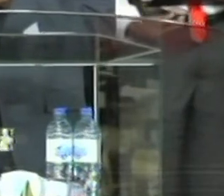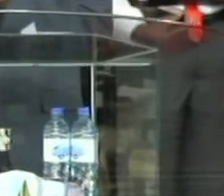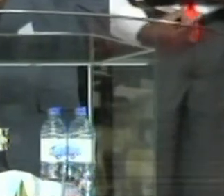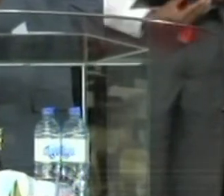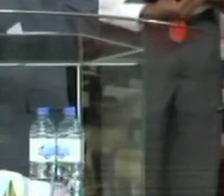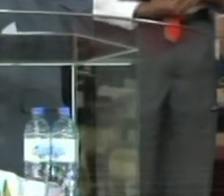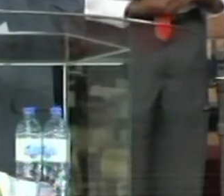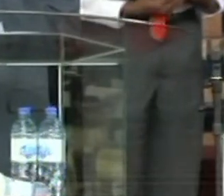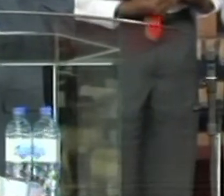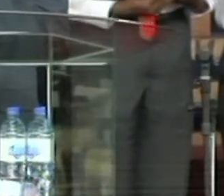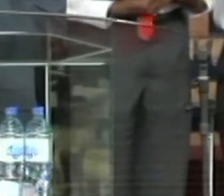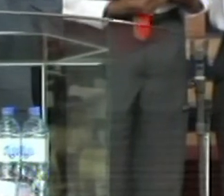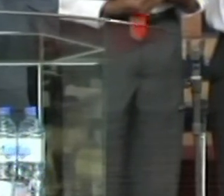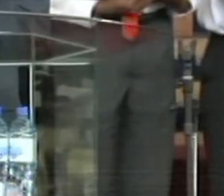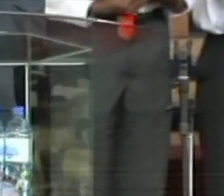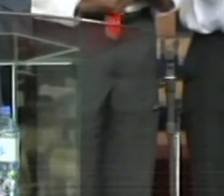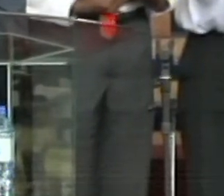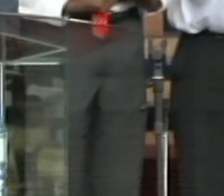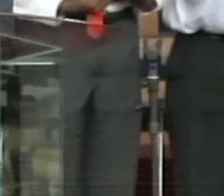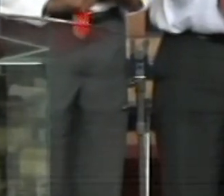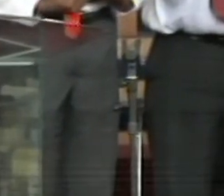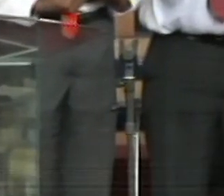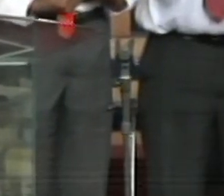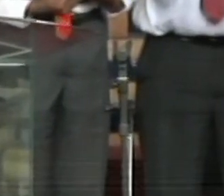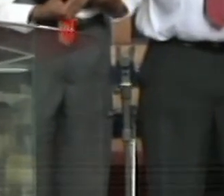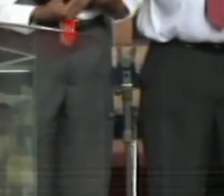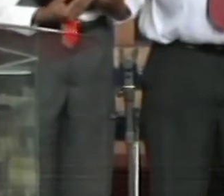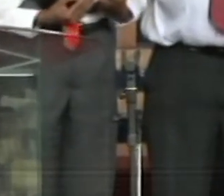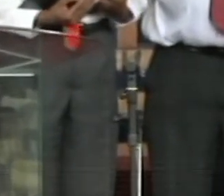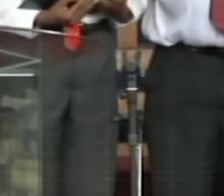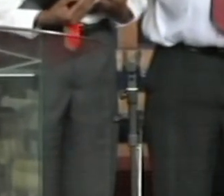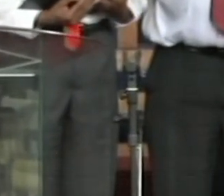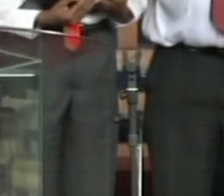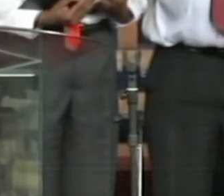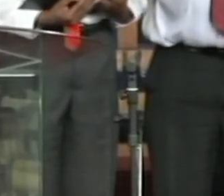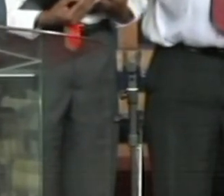That Lord, even as we go through the 21 day of fast,